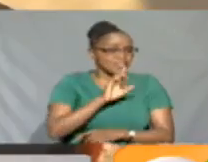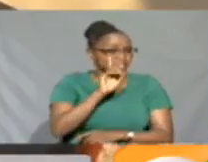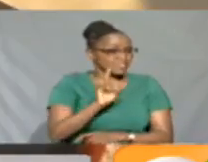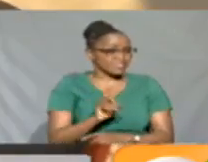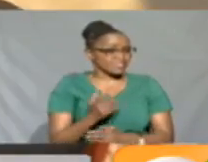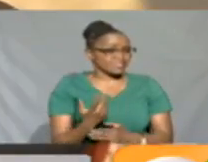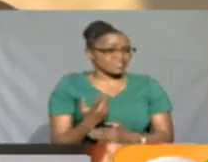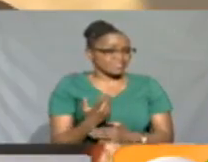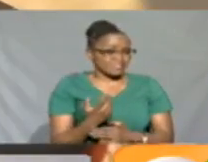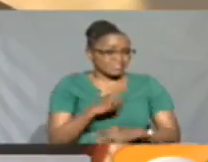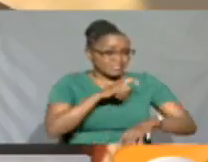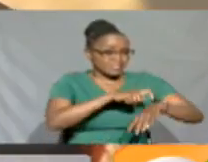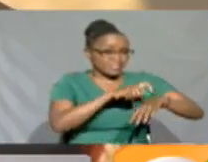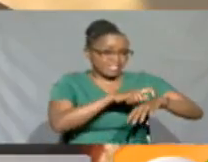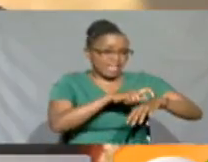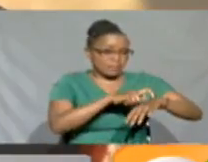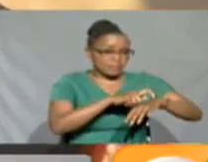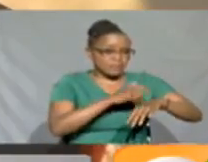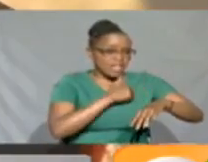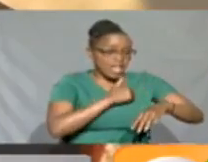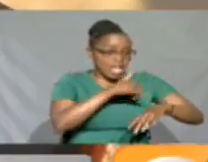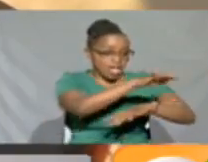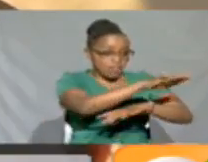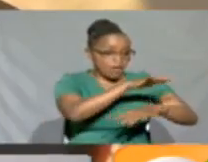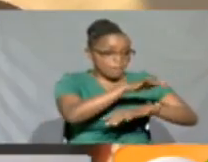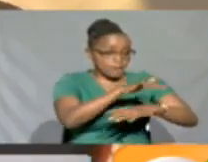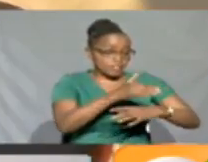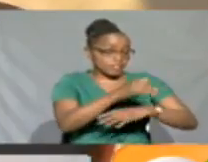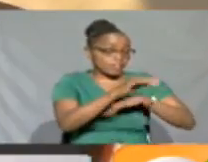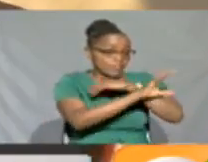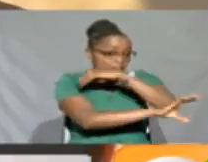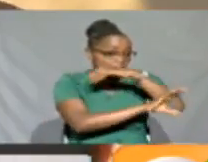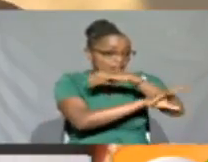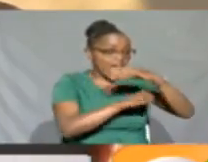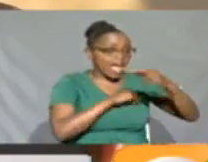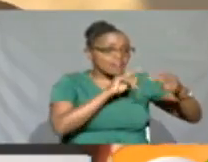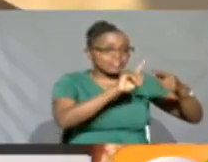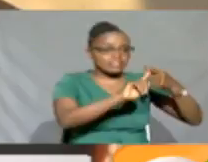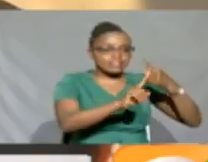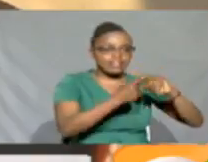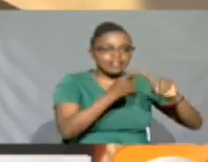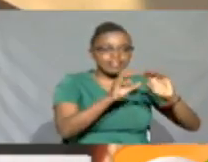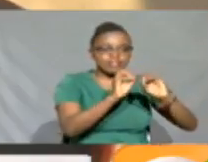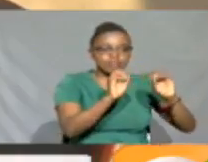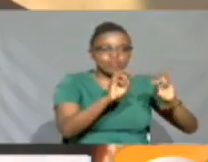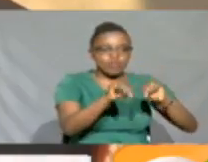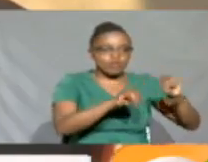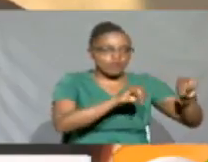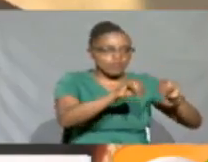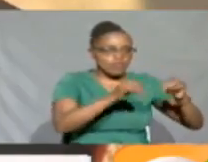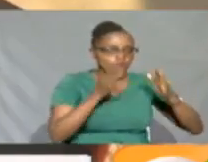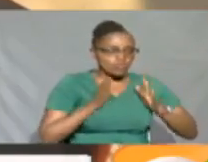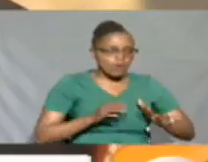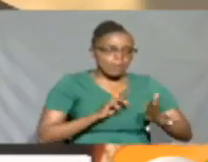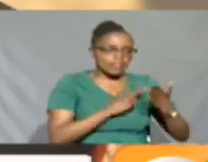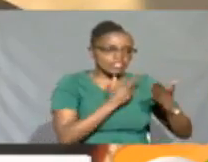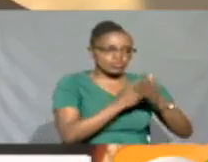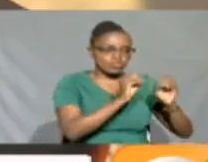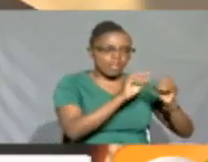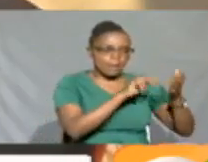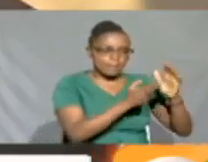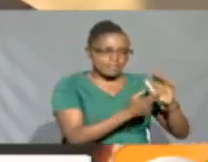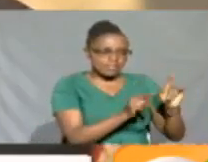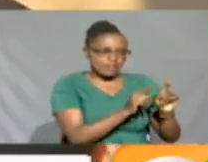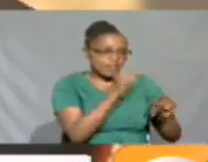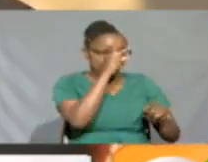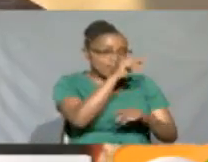so when you have places in this country where there's no standardization of management of human resources, it falls upon